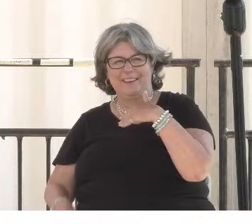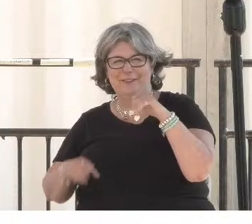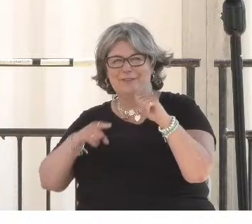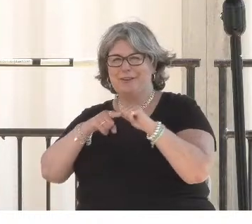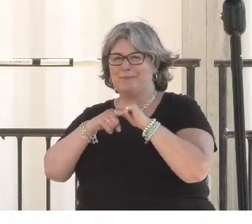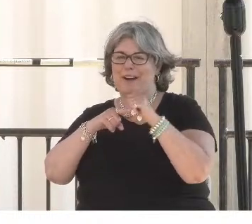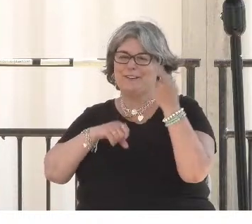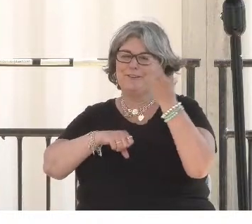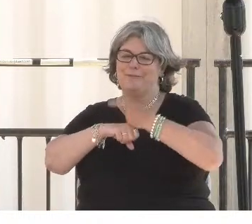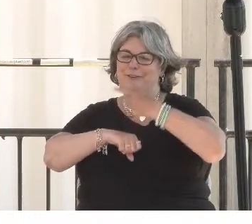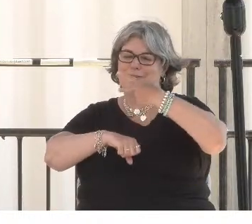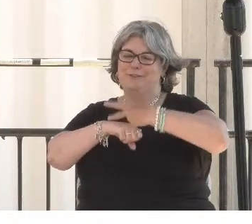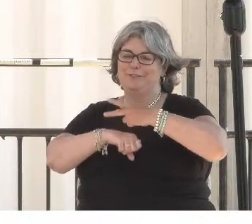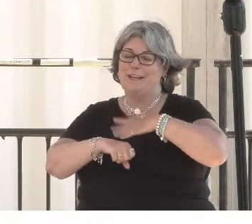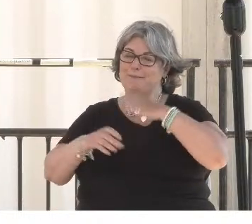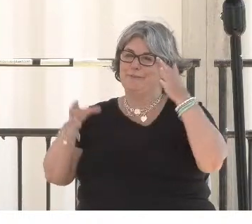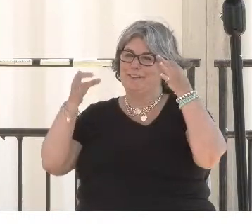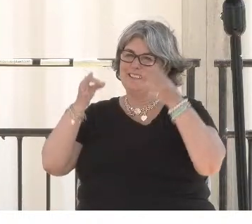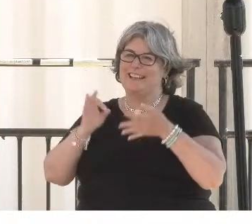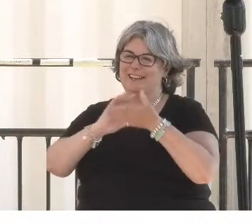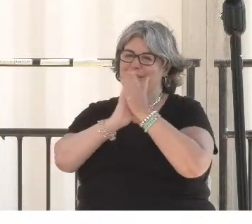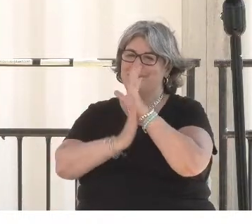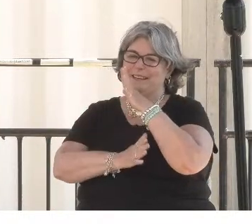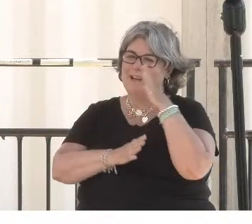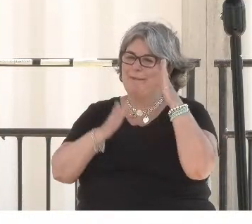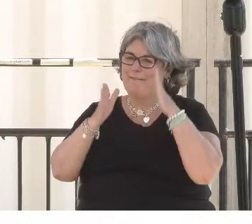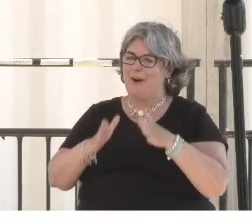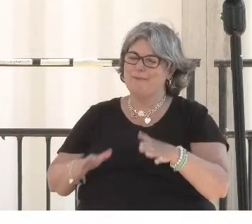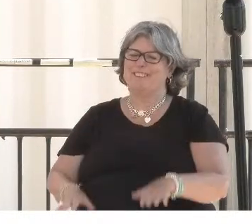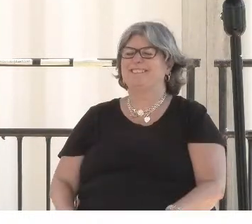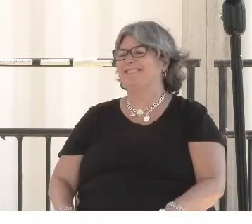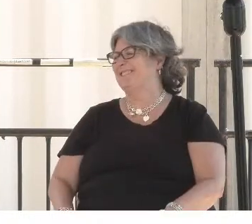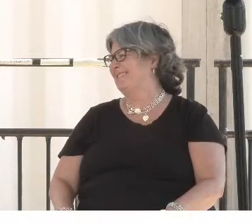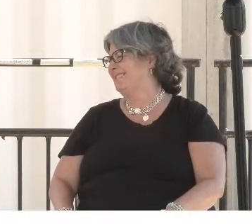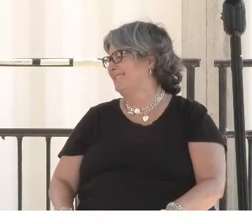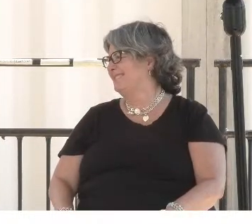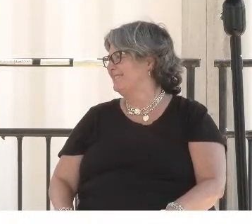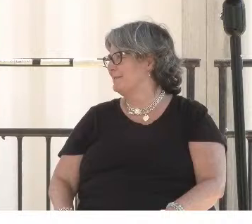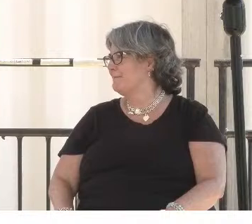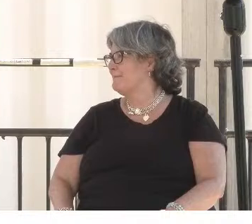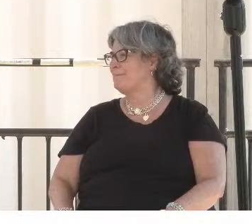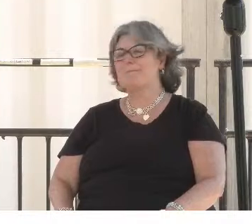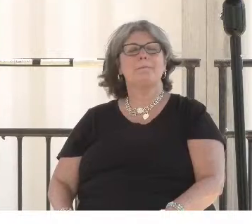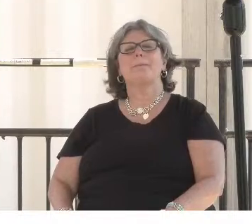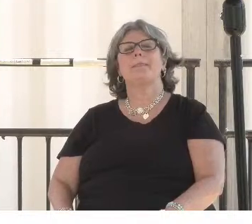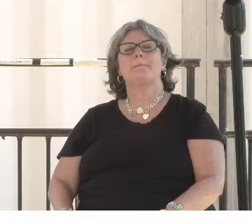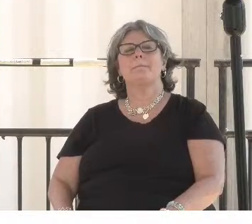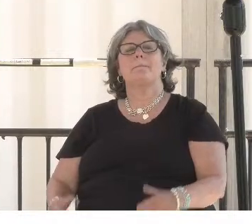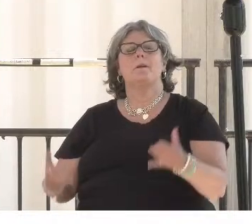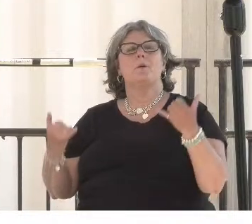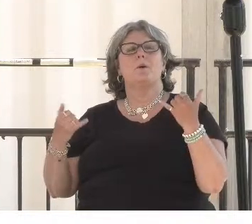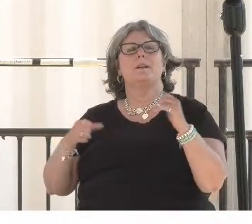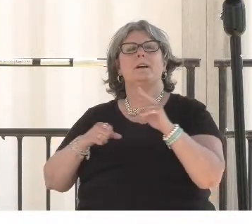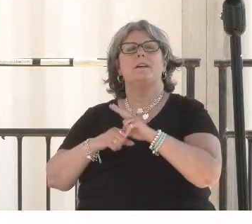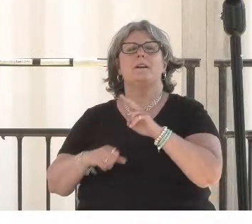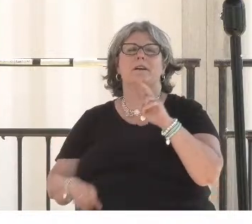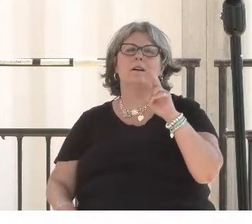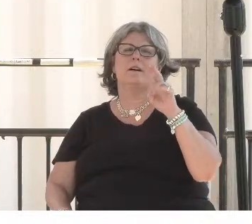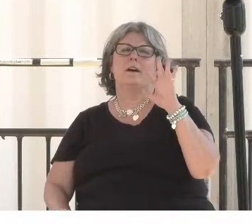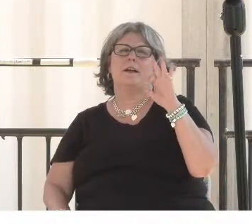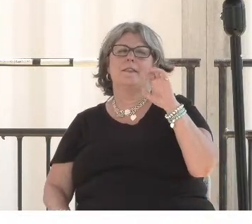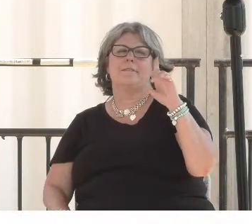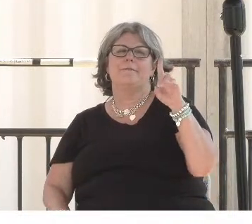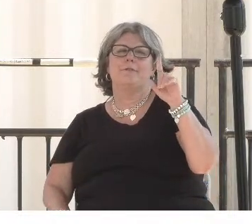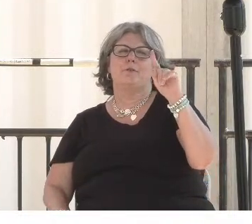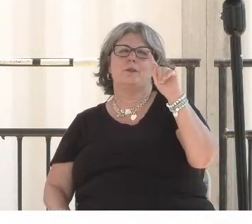day or two before you decide. Good, yeah. But for us, right now we're using the Ford telematics. We're using that